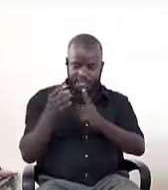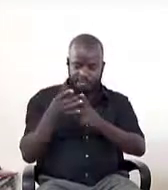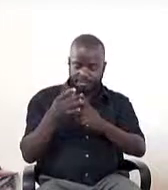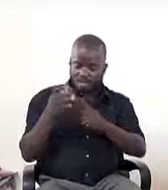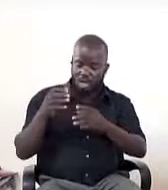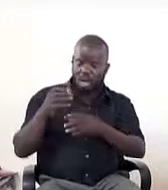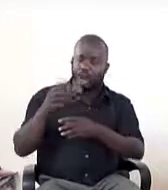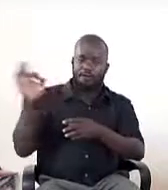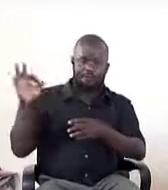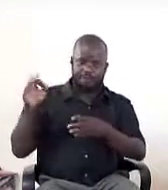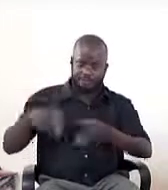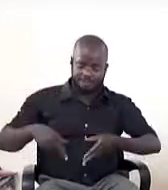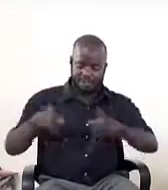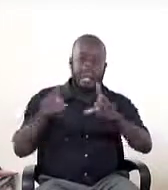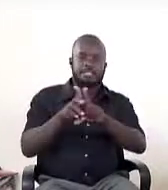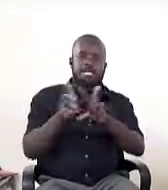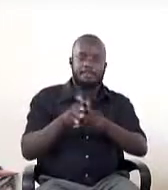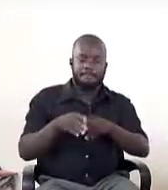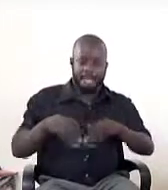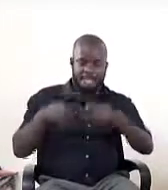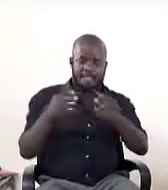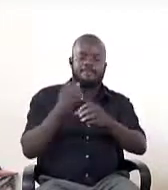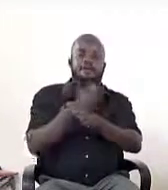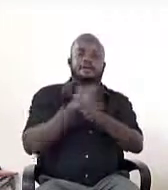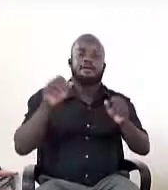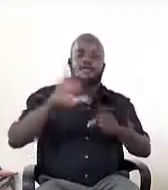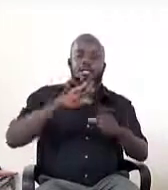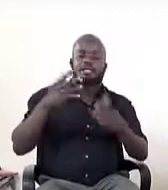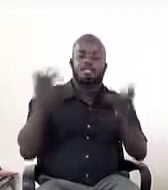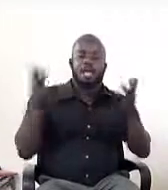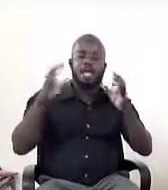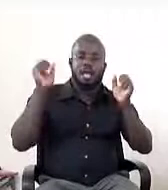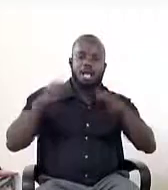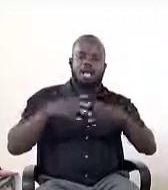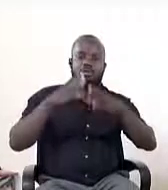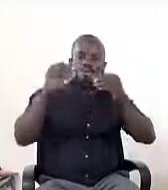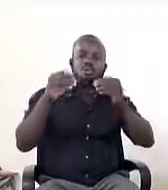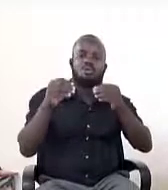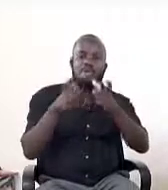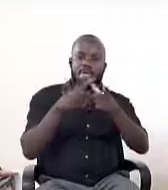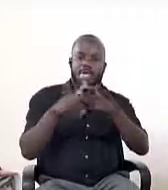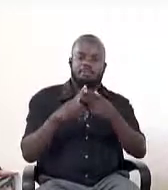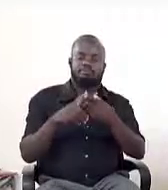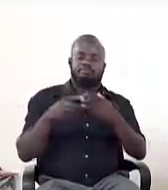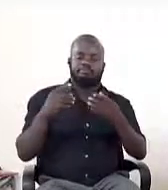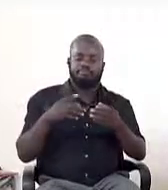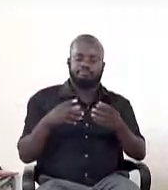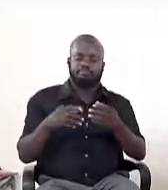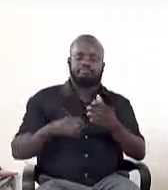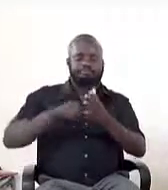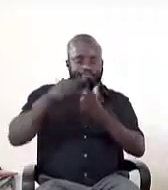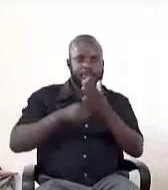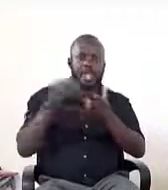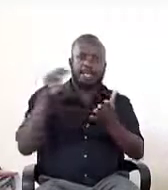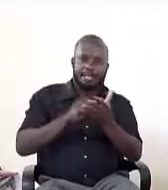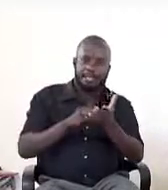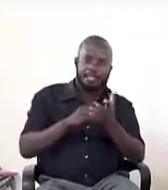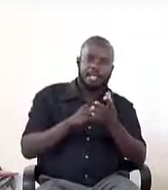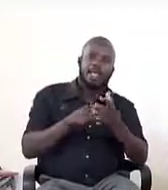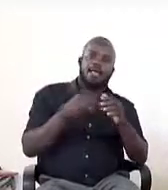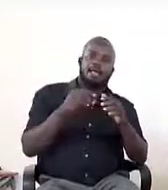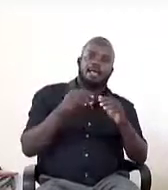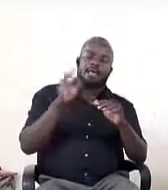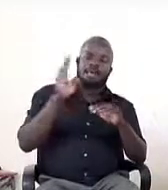off of the streets, to give them safe places where they can go and be recycled instead